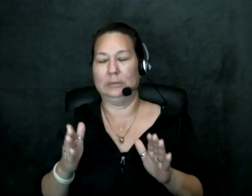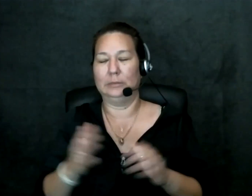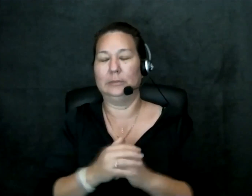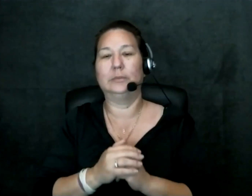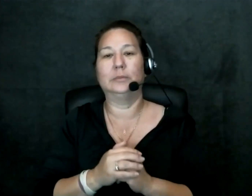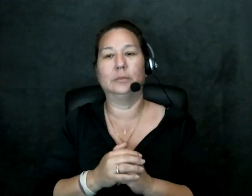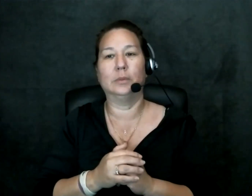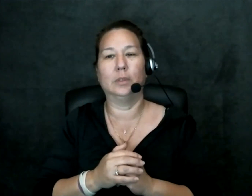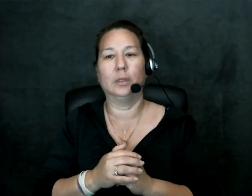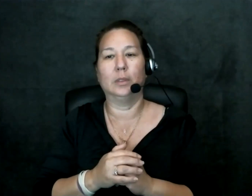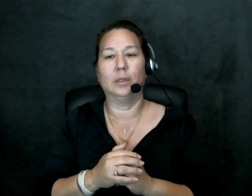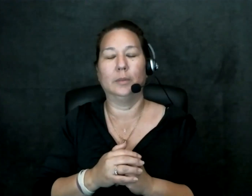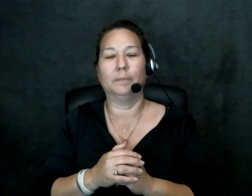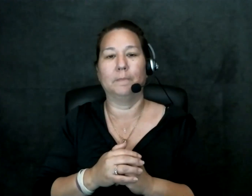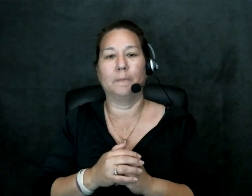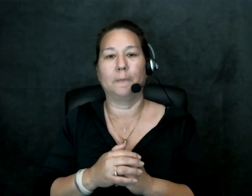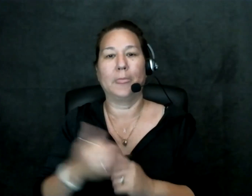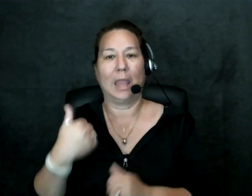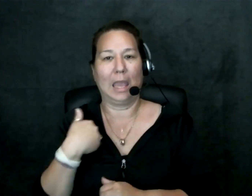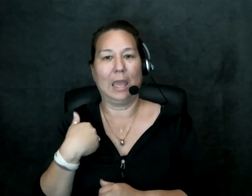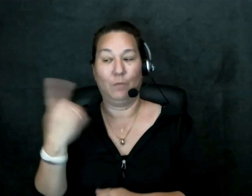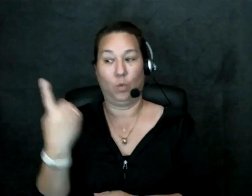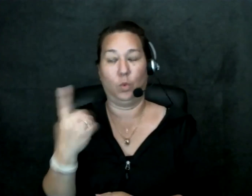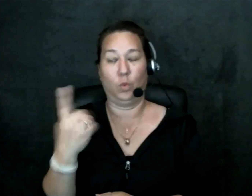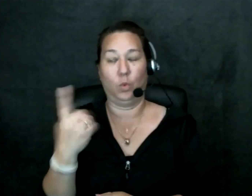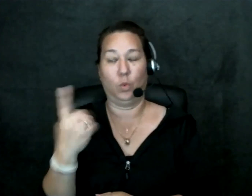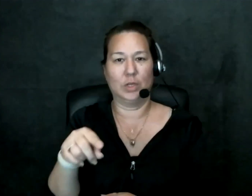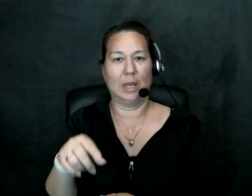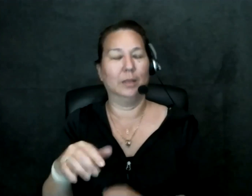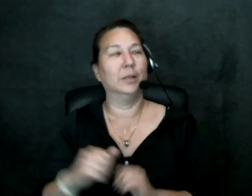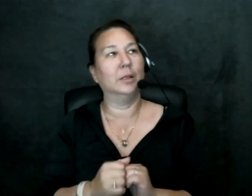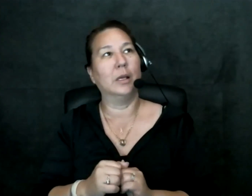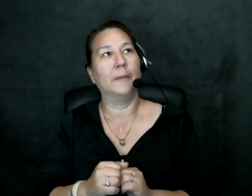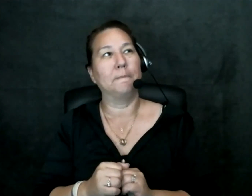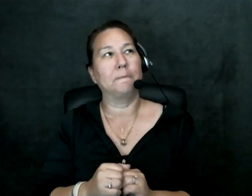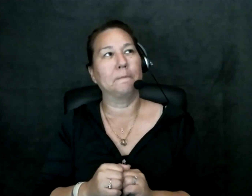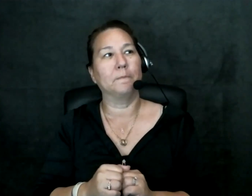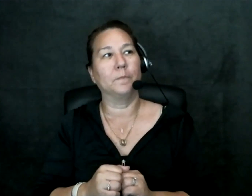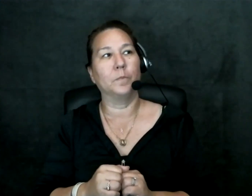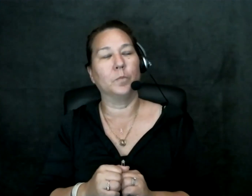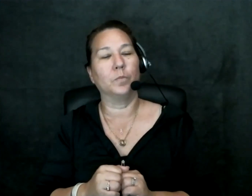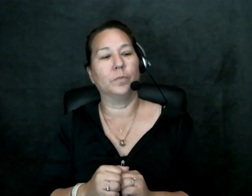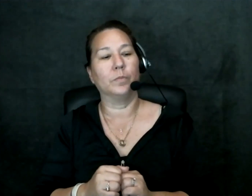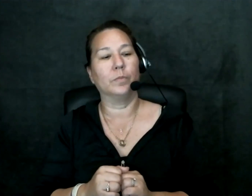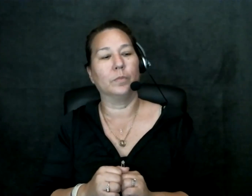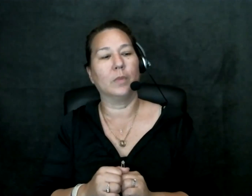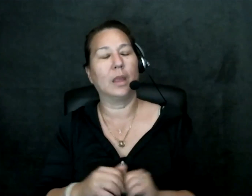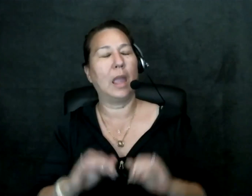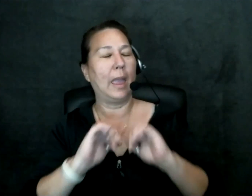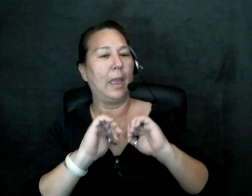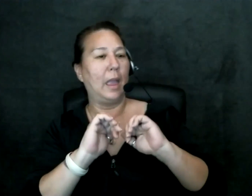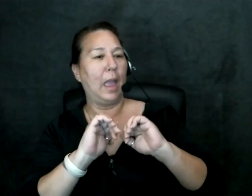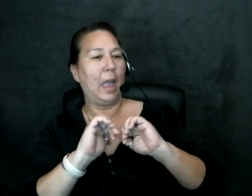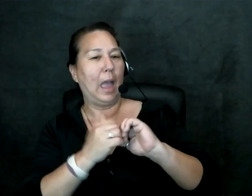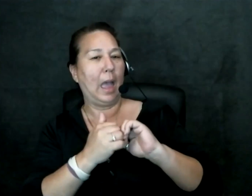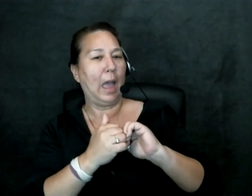There is a question, which is, how realistic are we to expect everyone to follow the honor